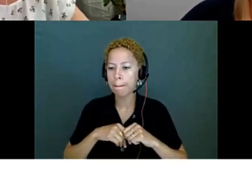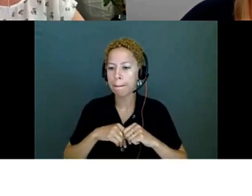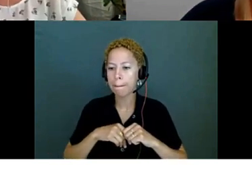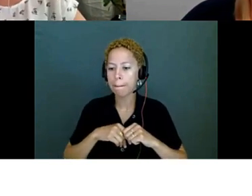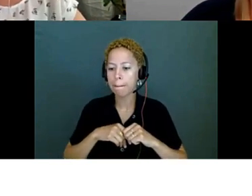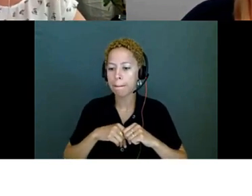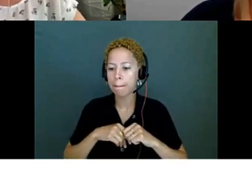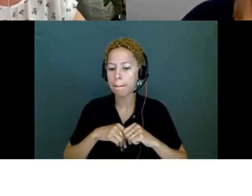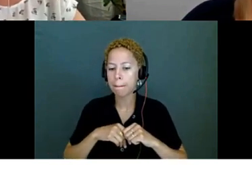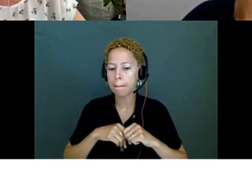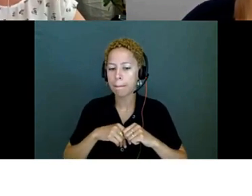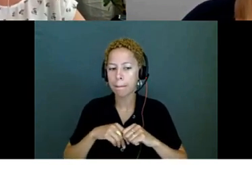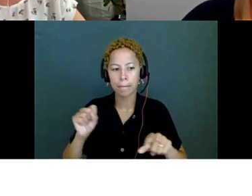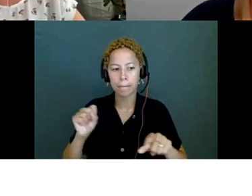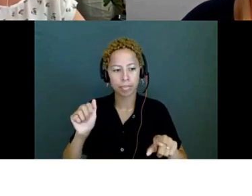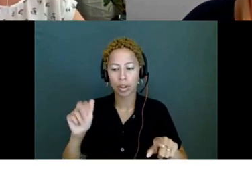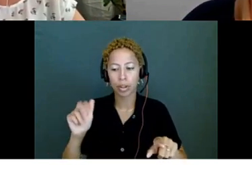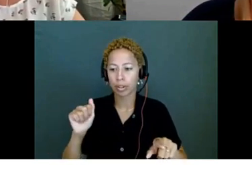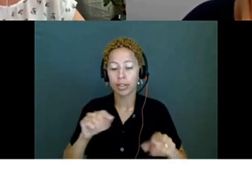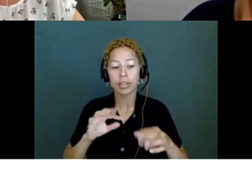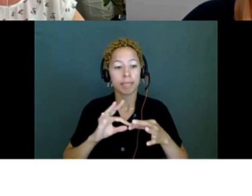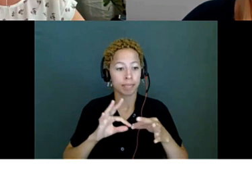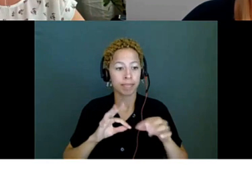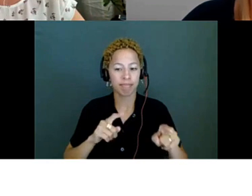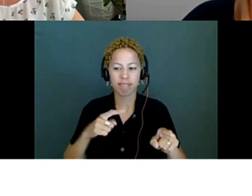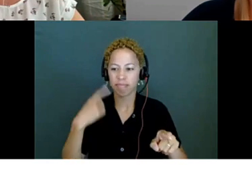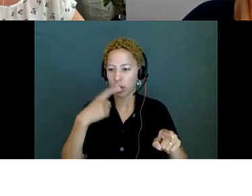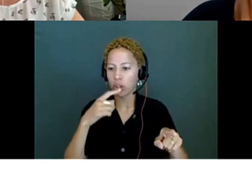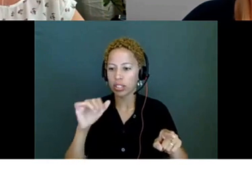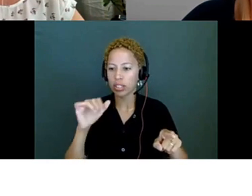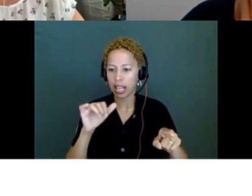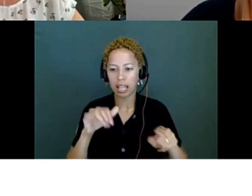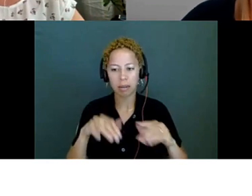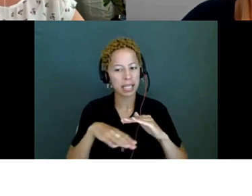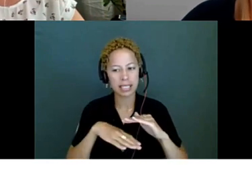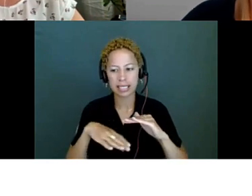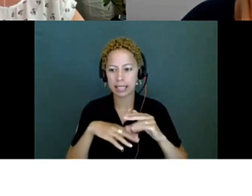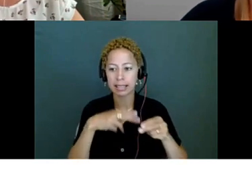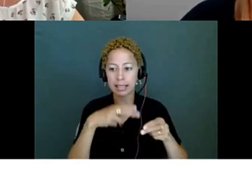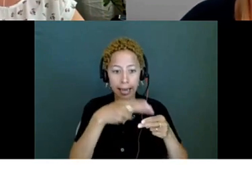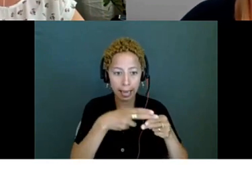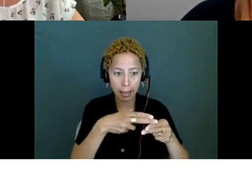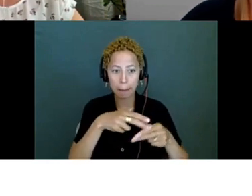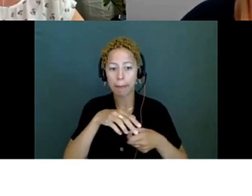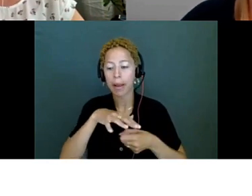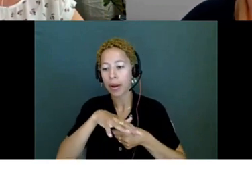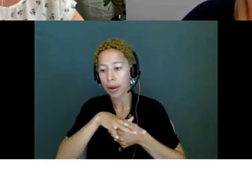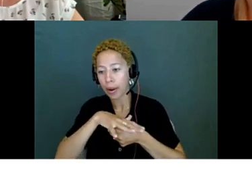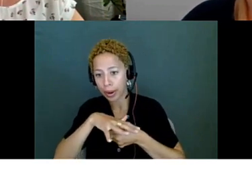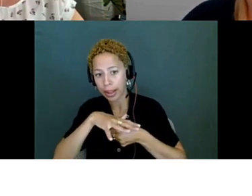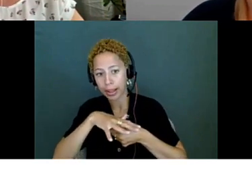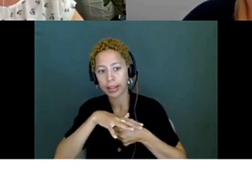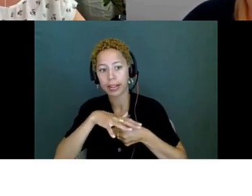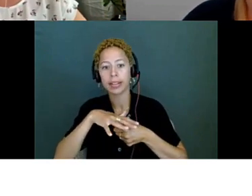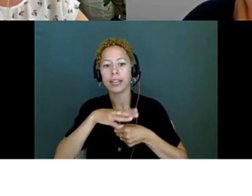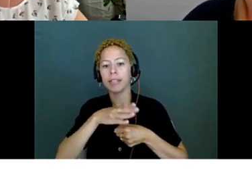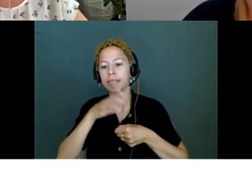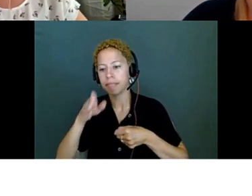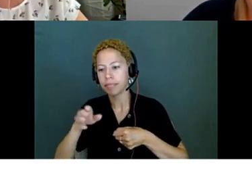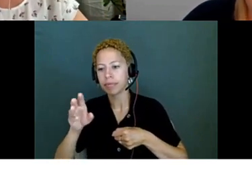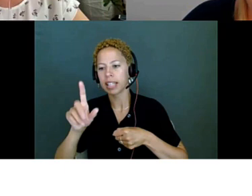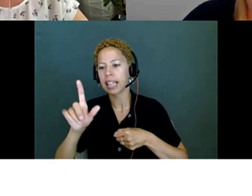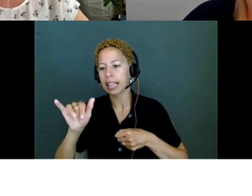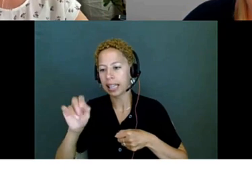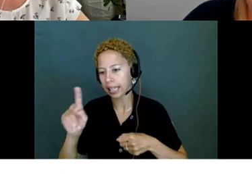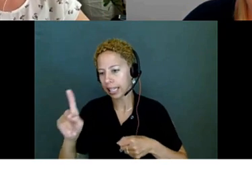just this is what the document looks like. Very basic. It has name, the area that it covers, and then the web link